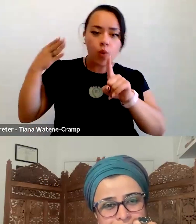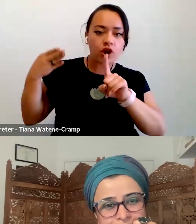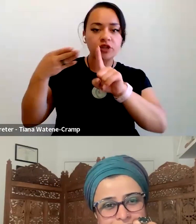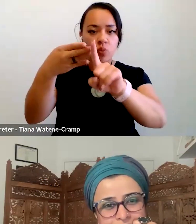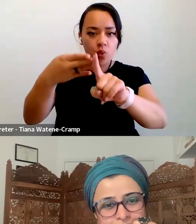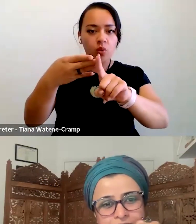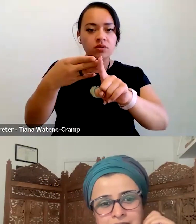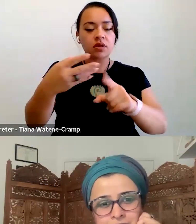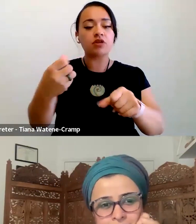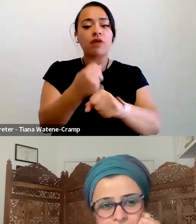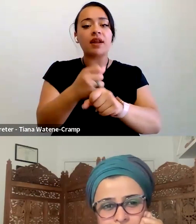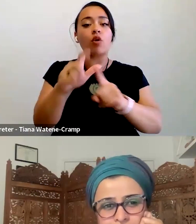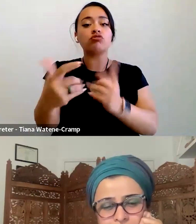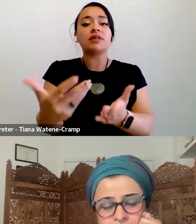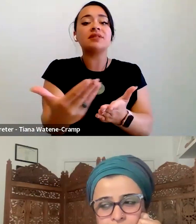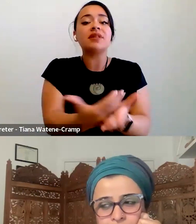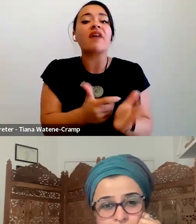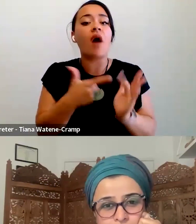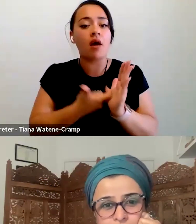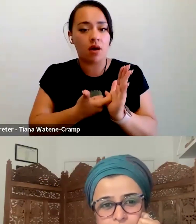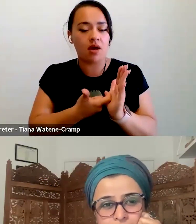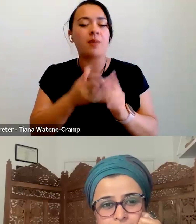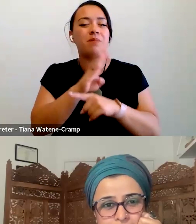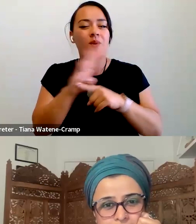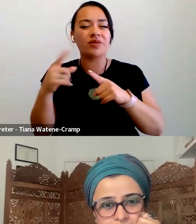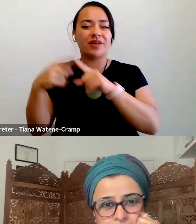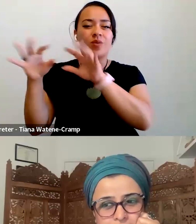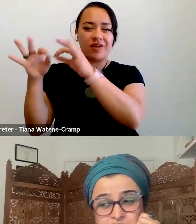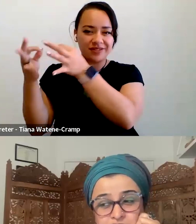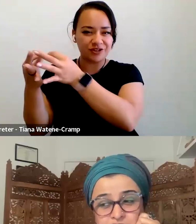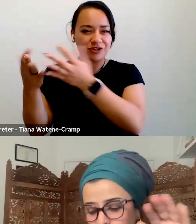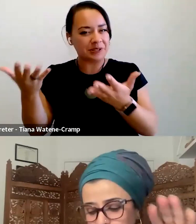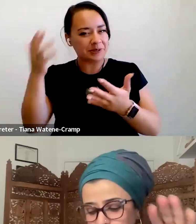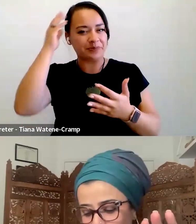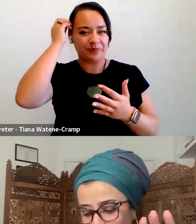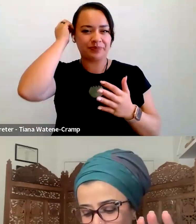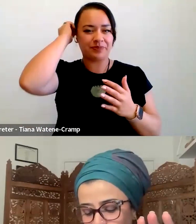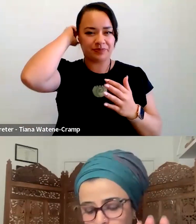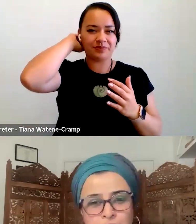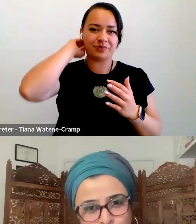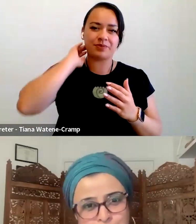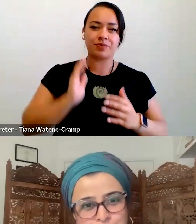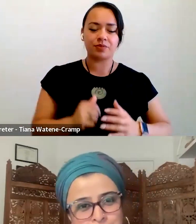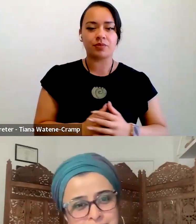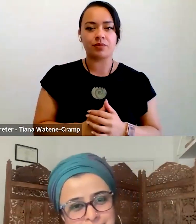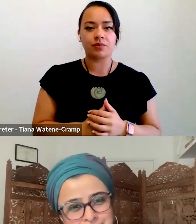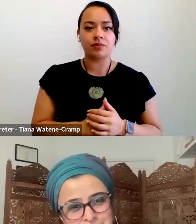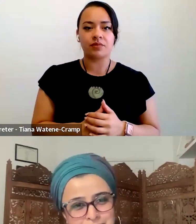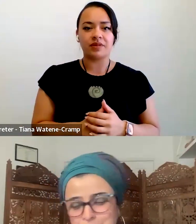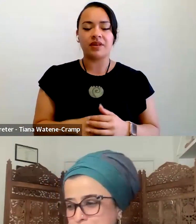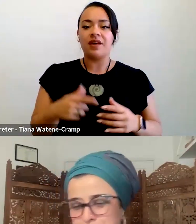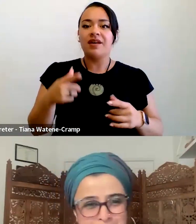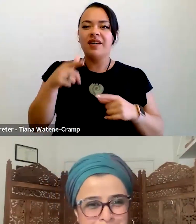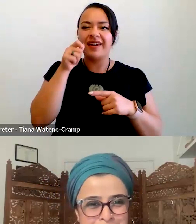creating culturally safer boards and organizations. I should start off that I don't think I've ever nodded so much as I